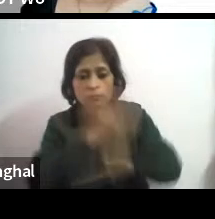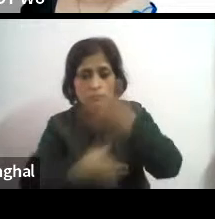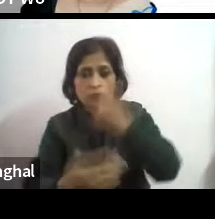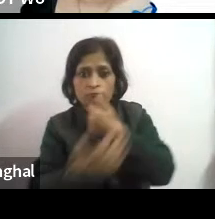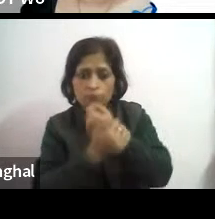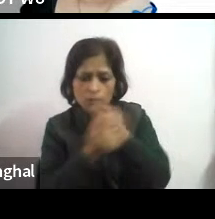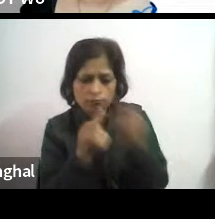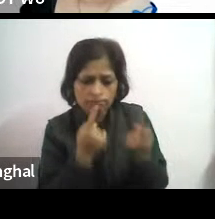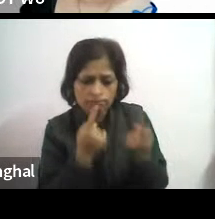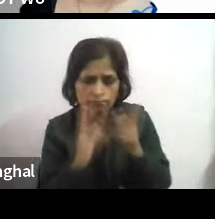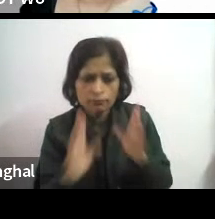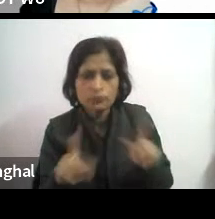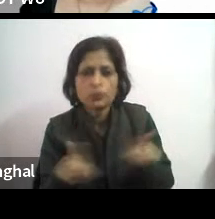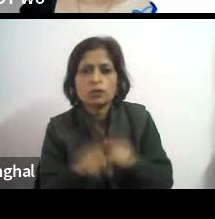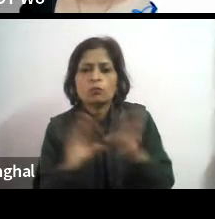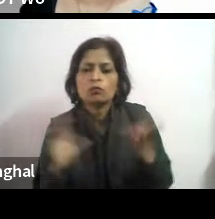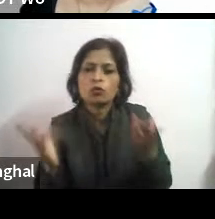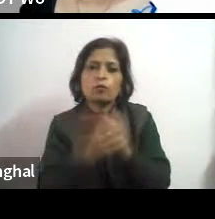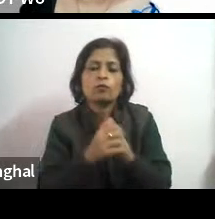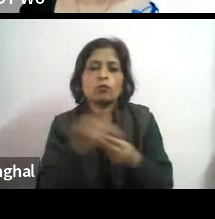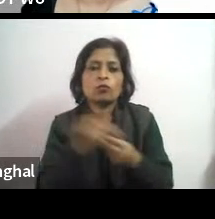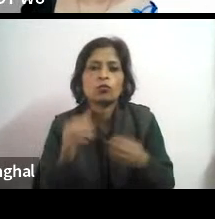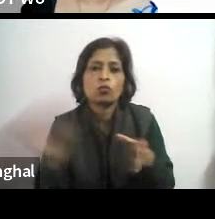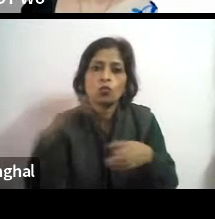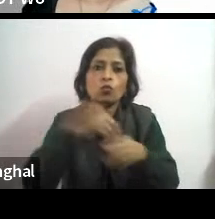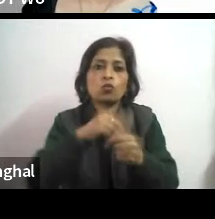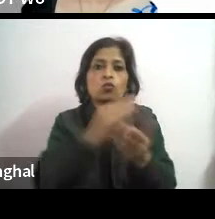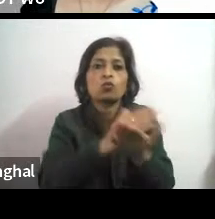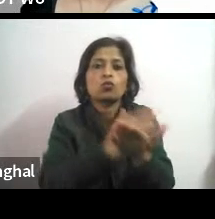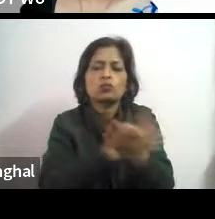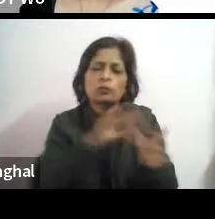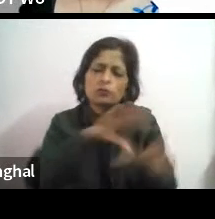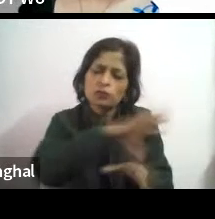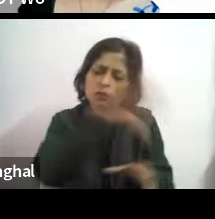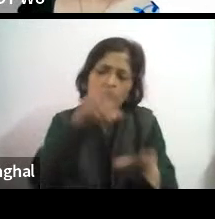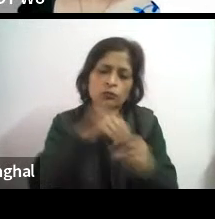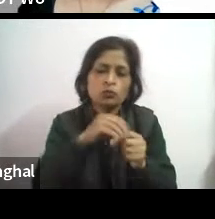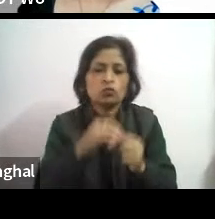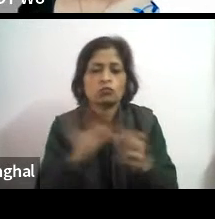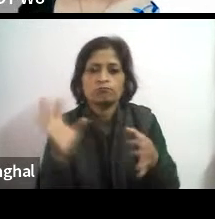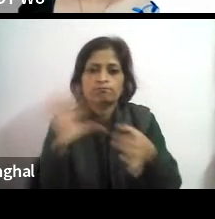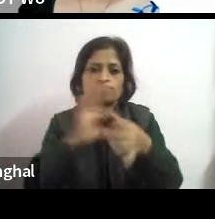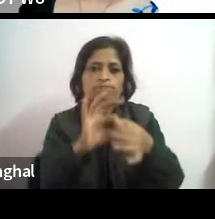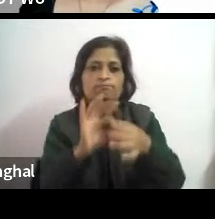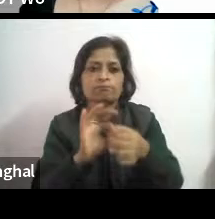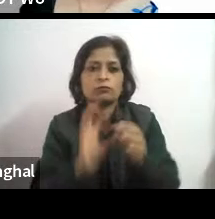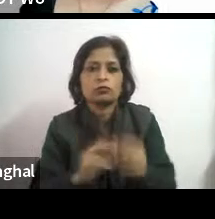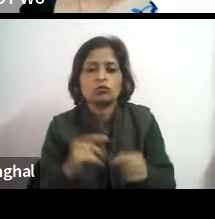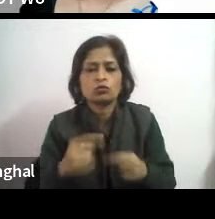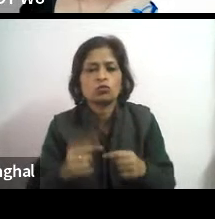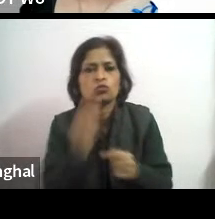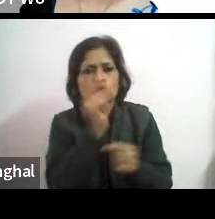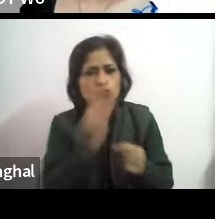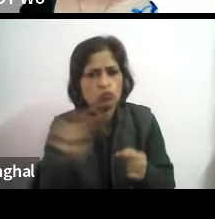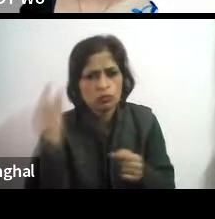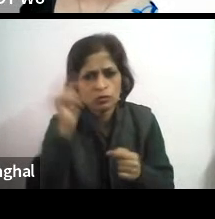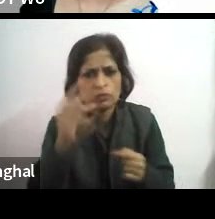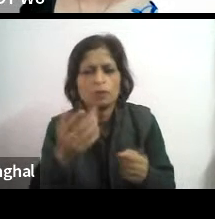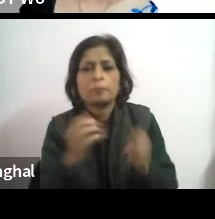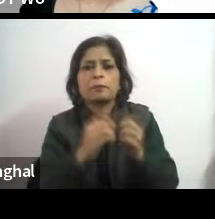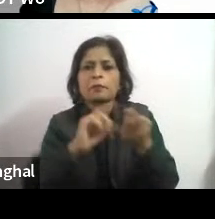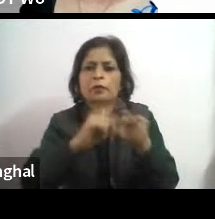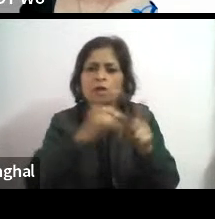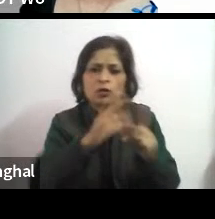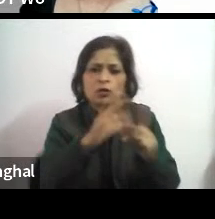disabilities will be part of core agenda of everything that we do, whether it's a regular university, regular college, or a regular